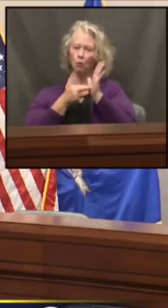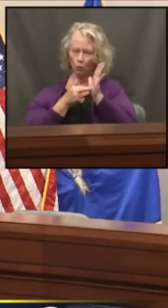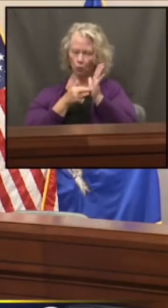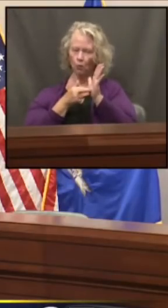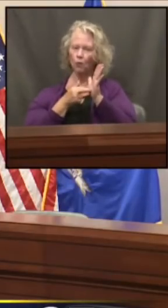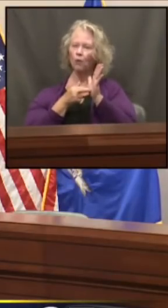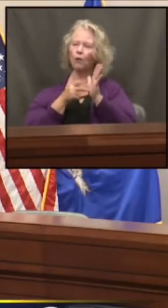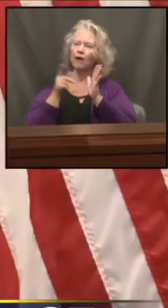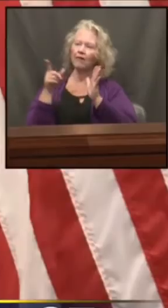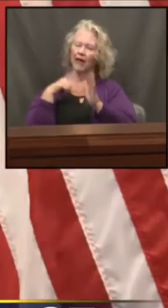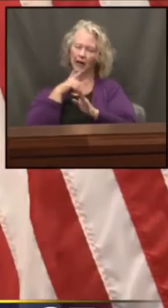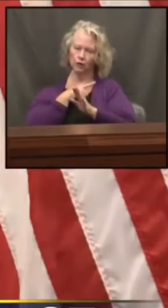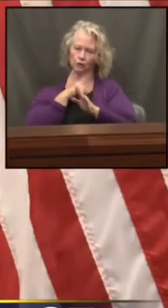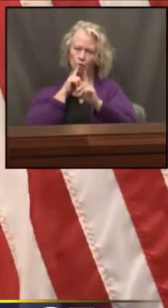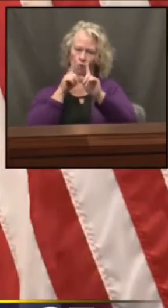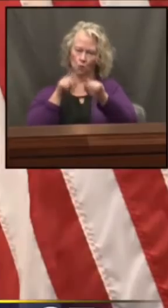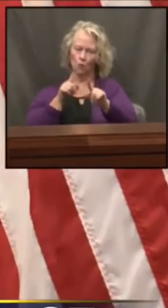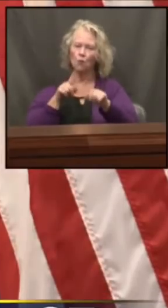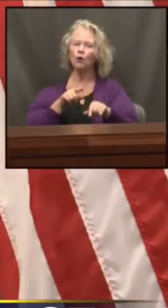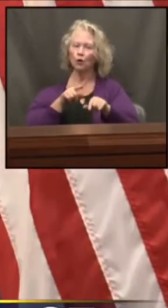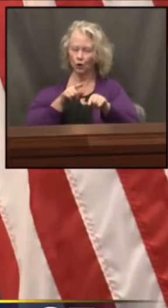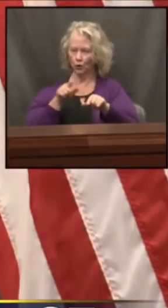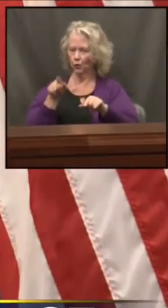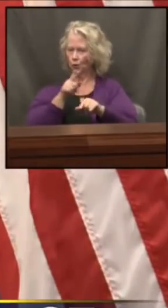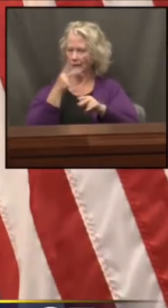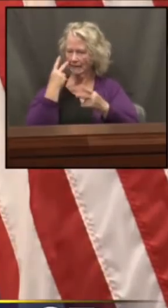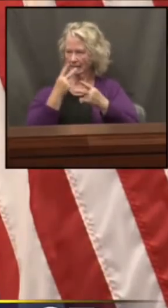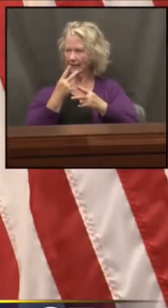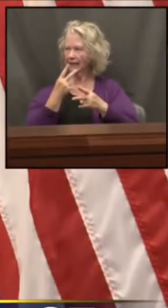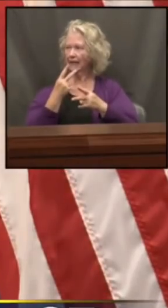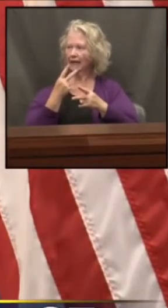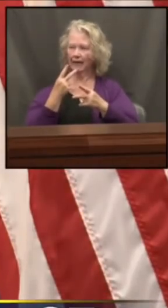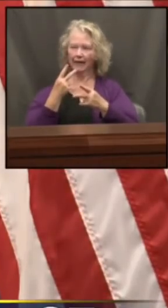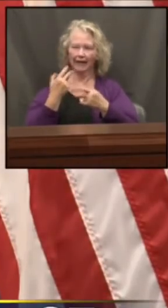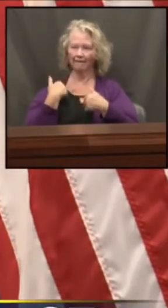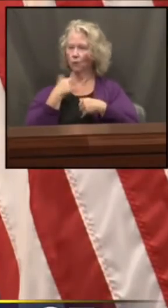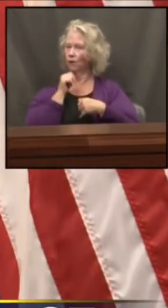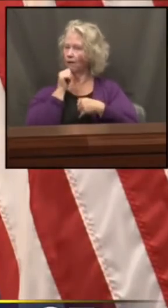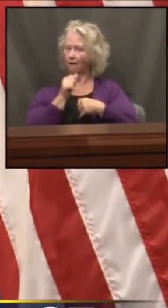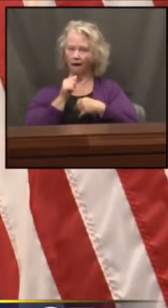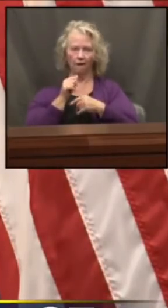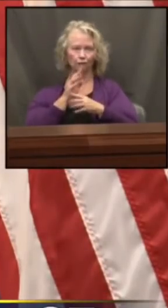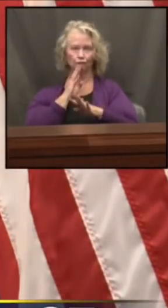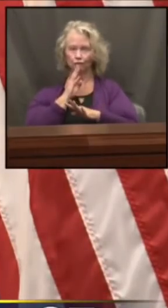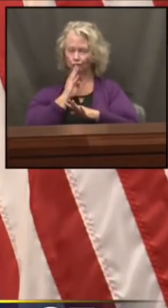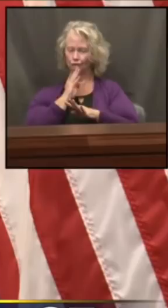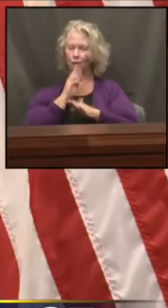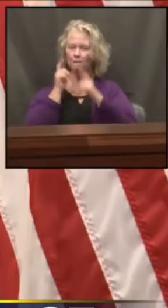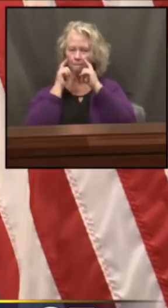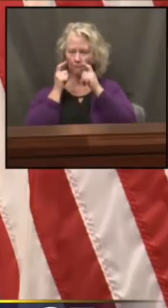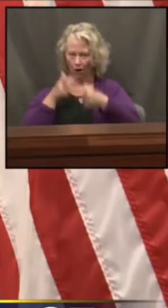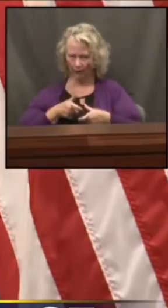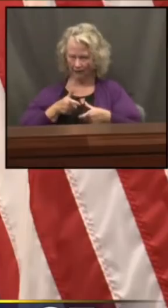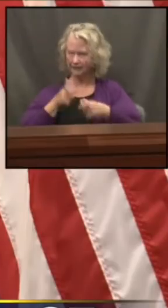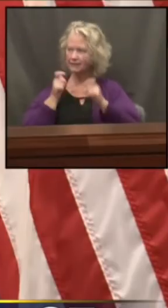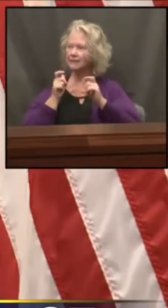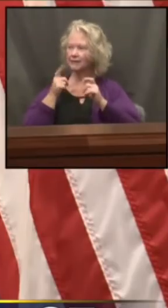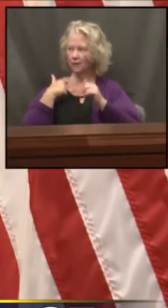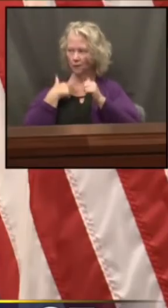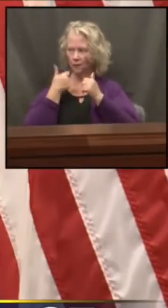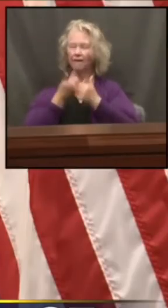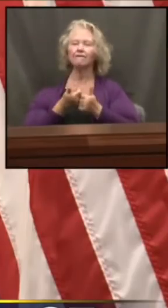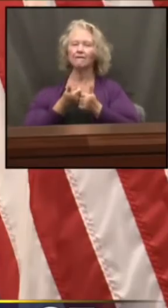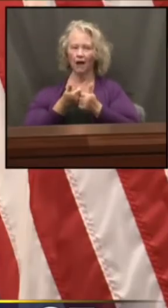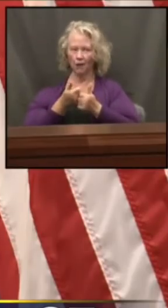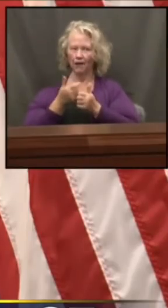of Legislative Management. So as you see, when we're not talking, we're putting our masks on. We're adhering to the rules like everybody